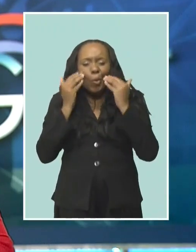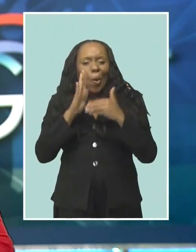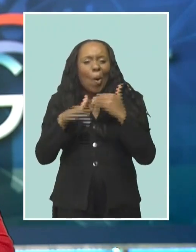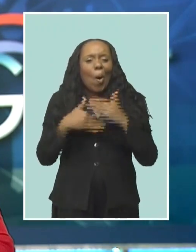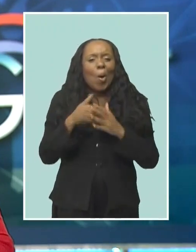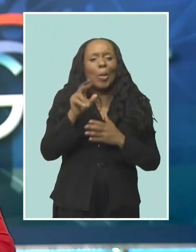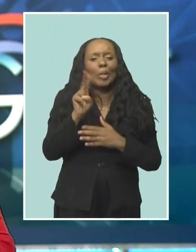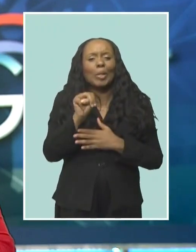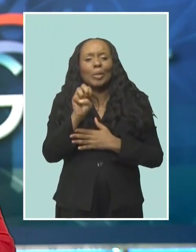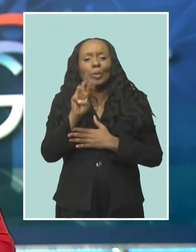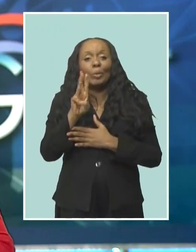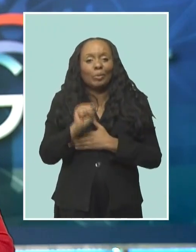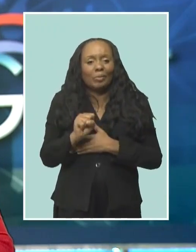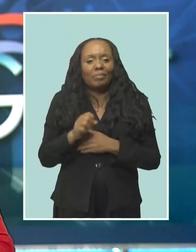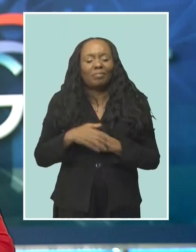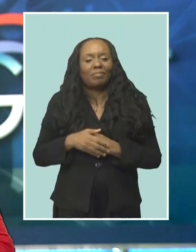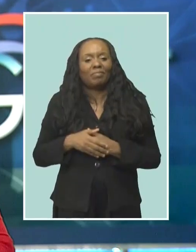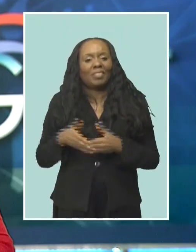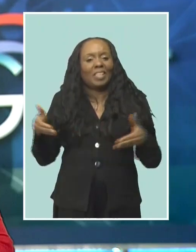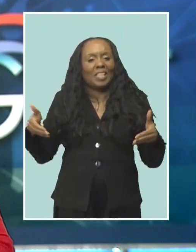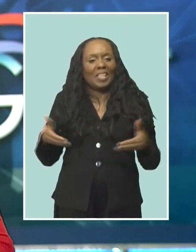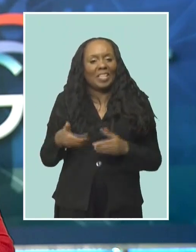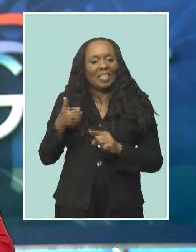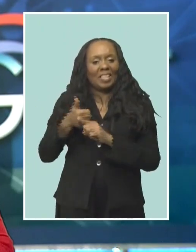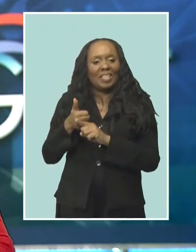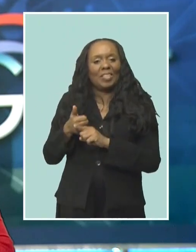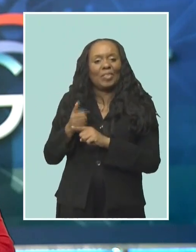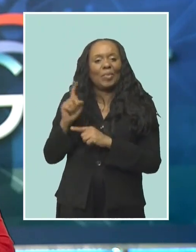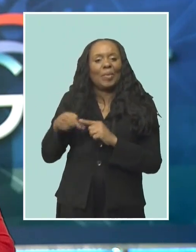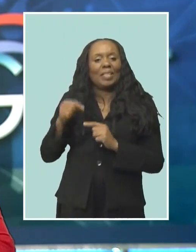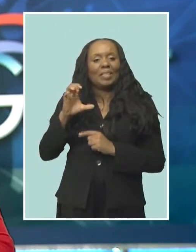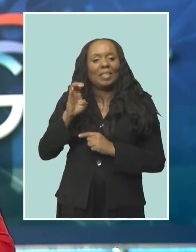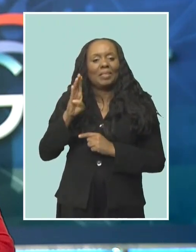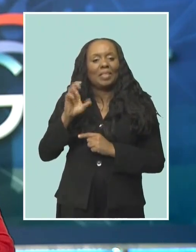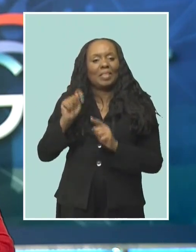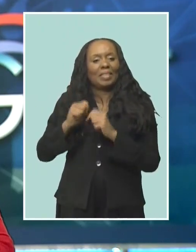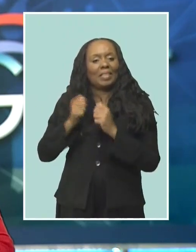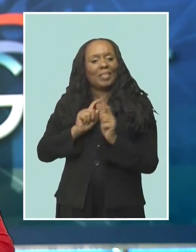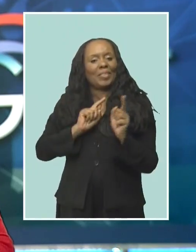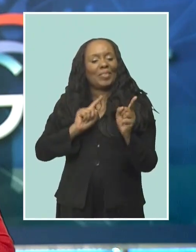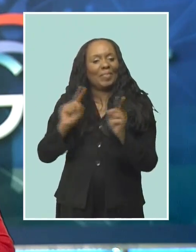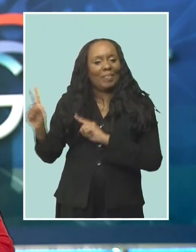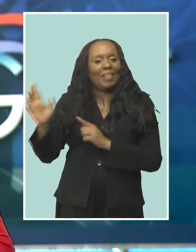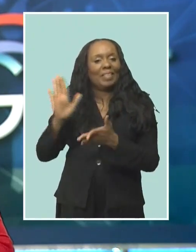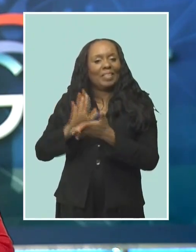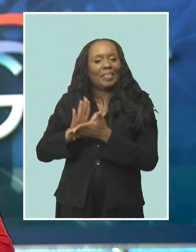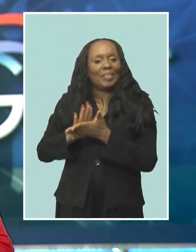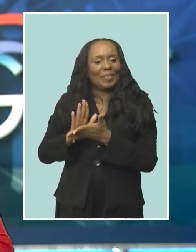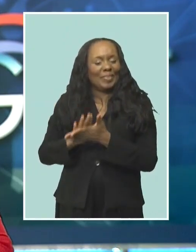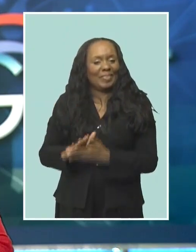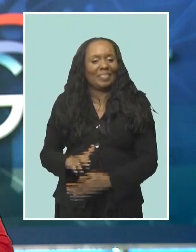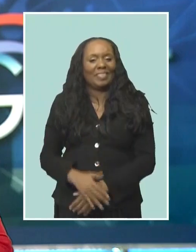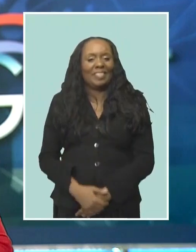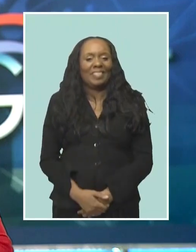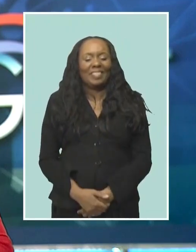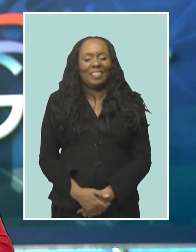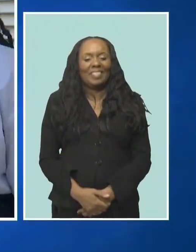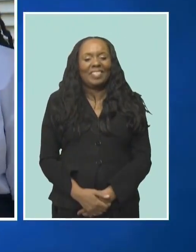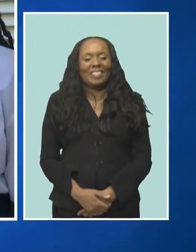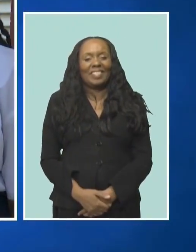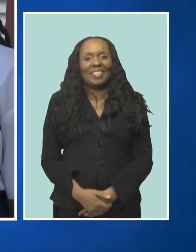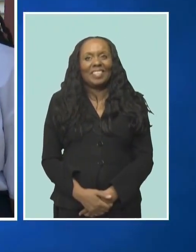and current affairs. He introduced himself to a CBC News team during a recent event at his school.